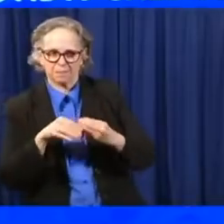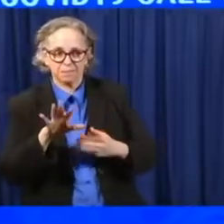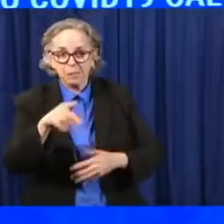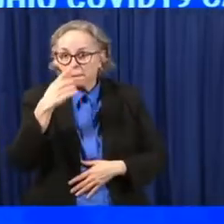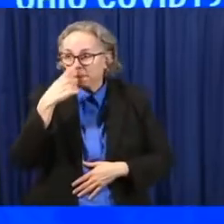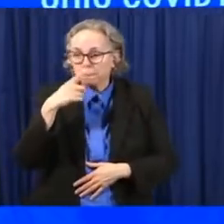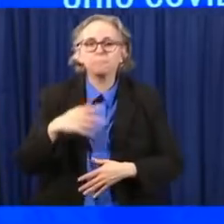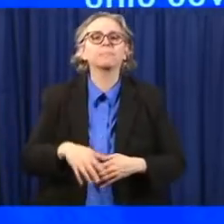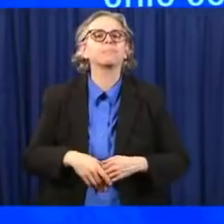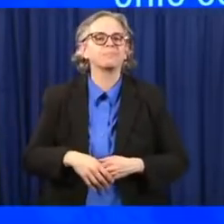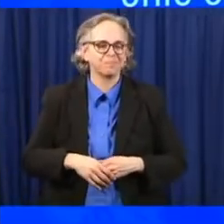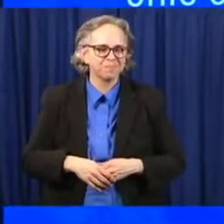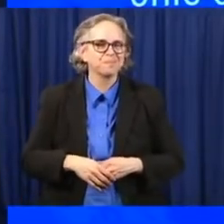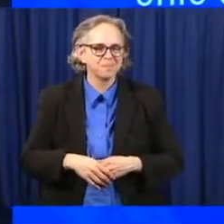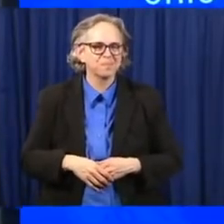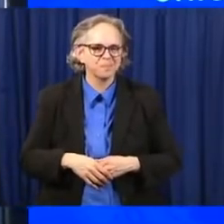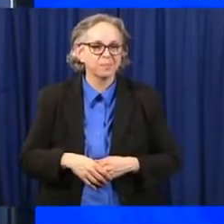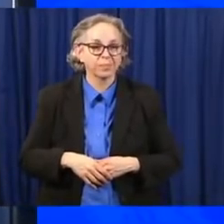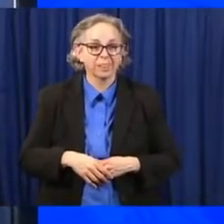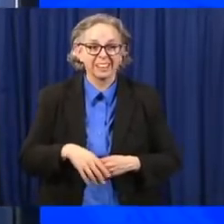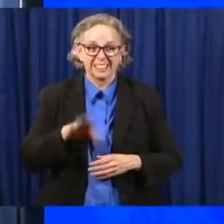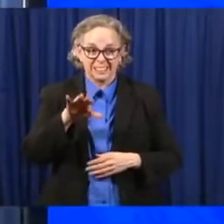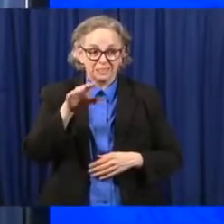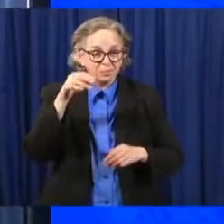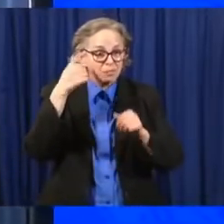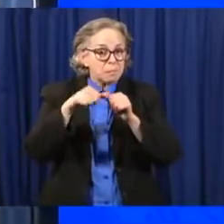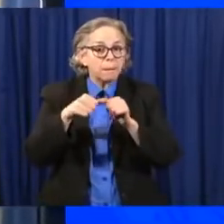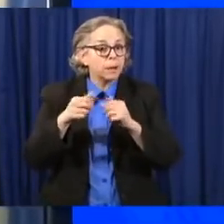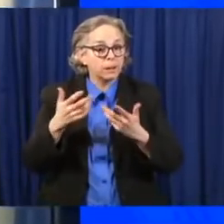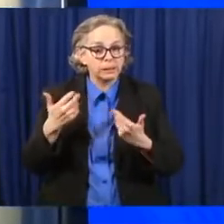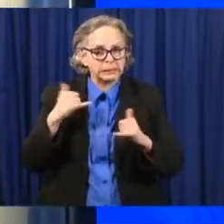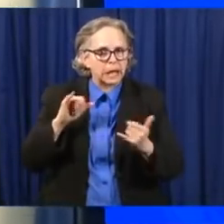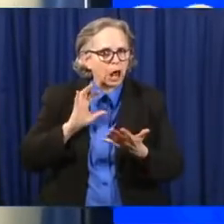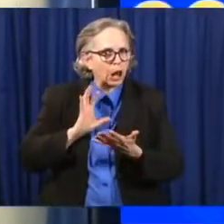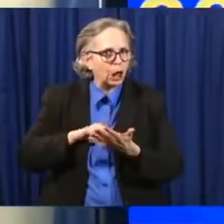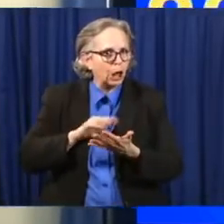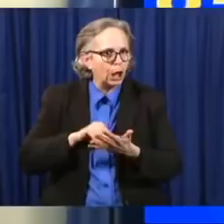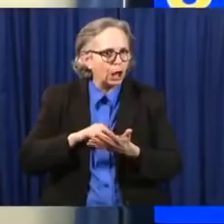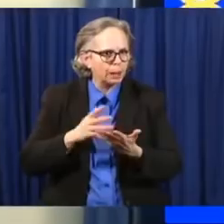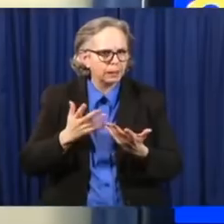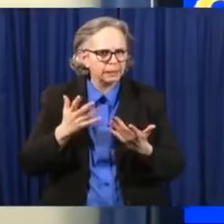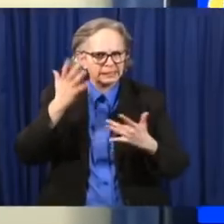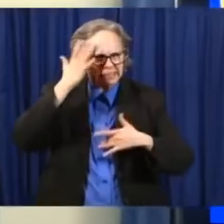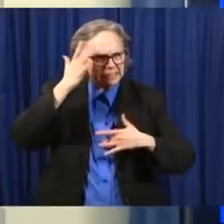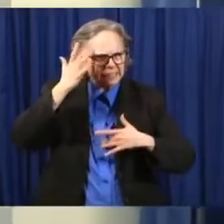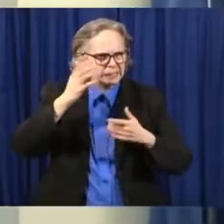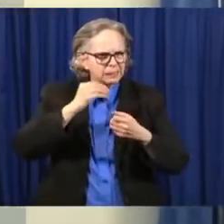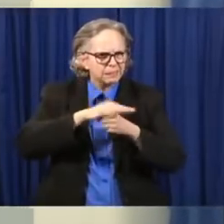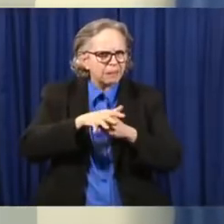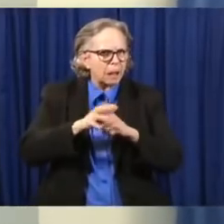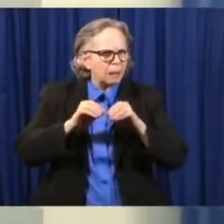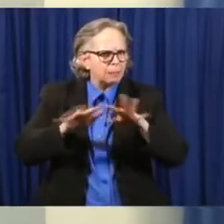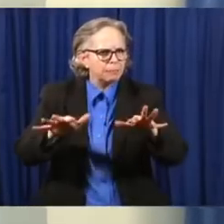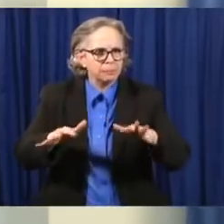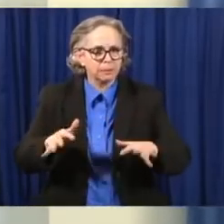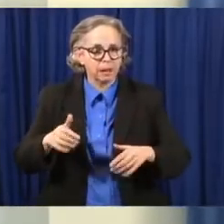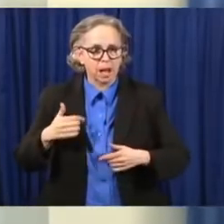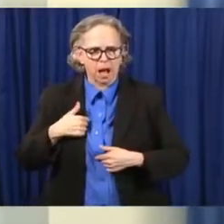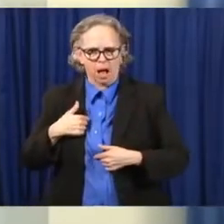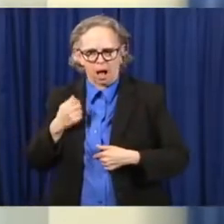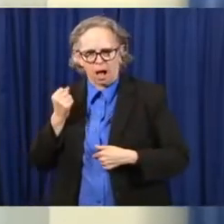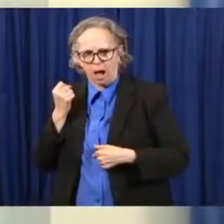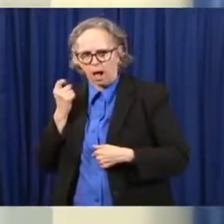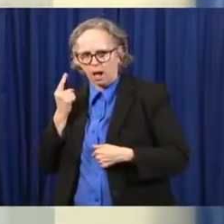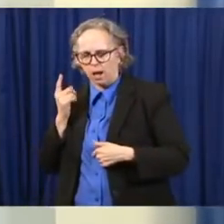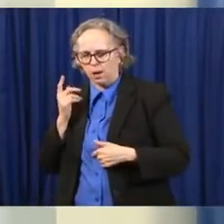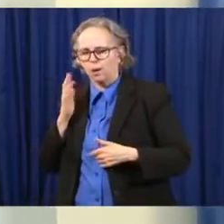our understanding of all this is evolving still hour by hour, as you all know. And each of these industries, this